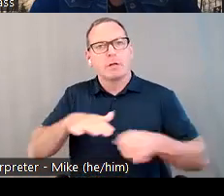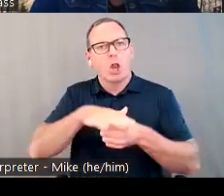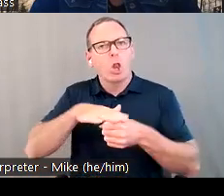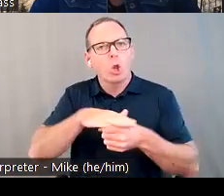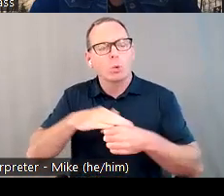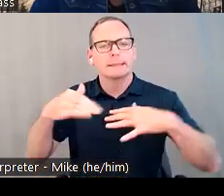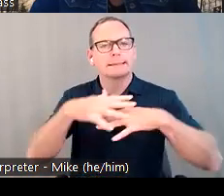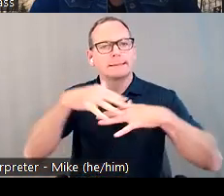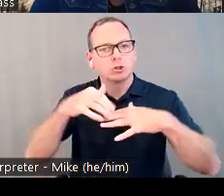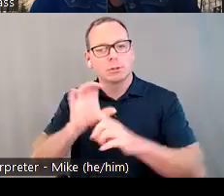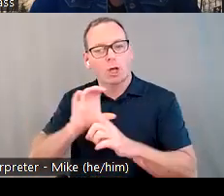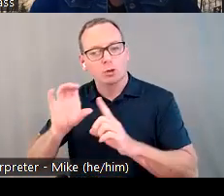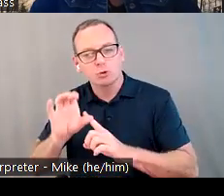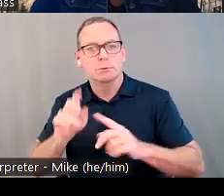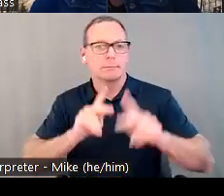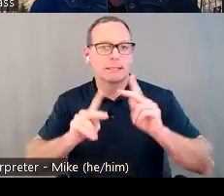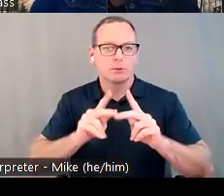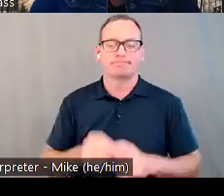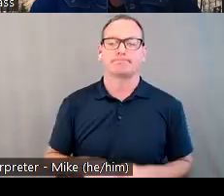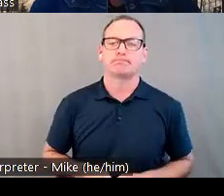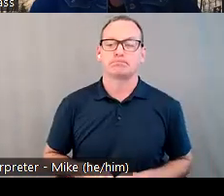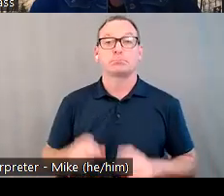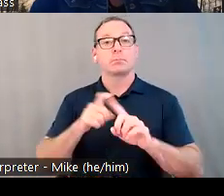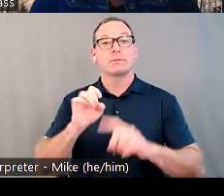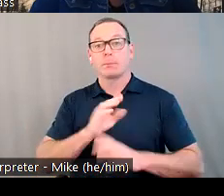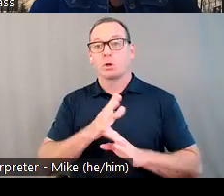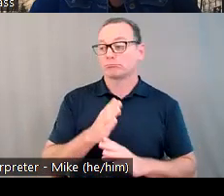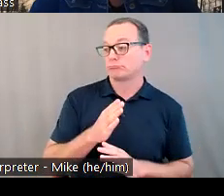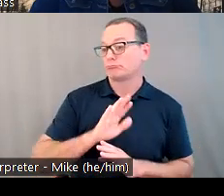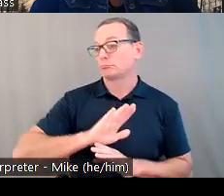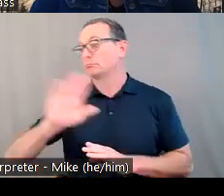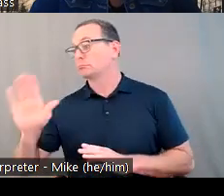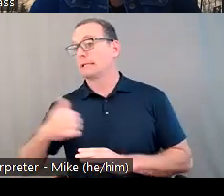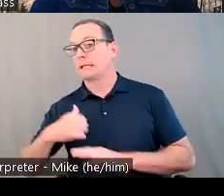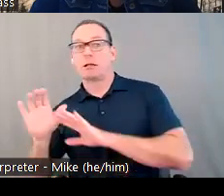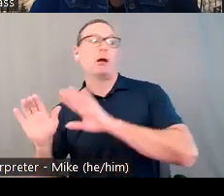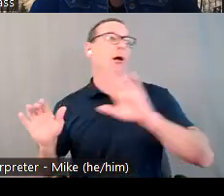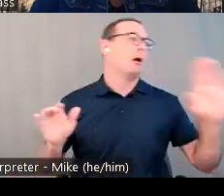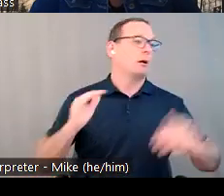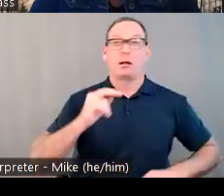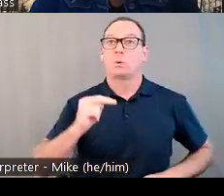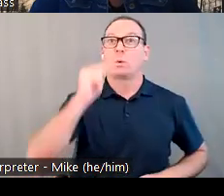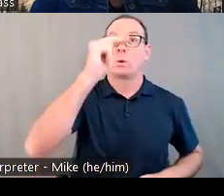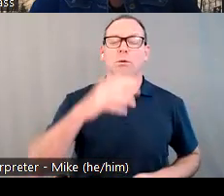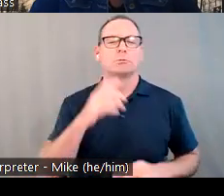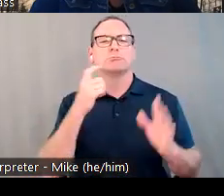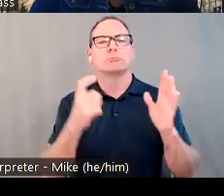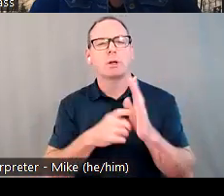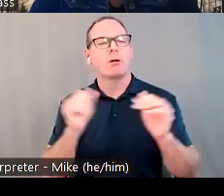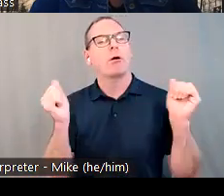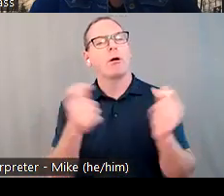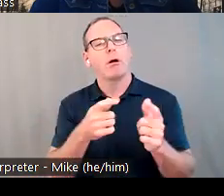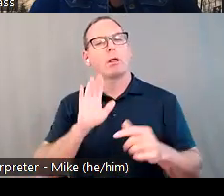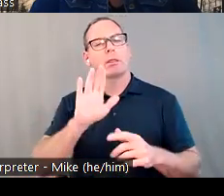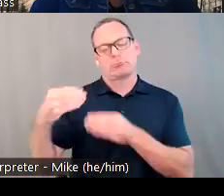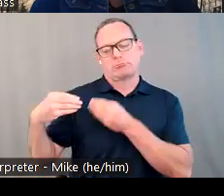coast, we acknowledge the ancestral and unceded territory of all of the Inuit, Métis, and First Nations people that